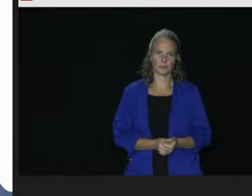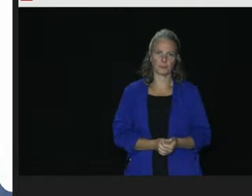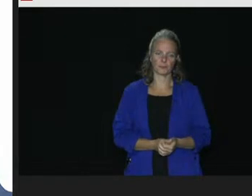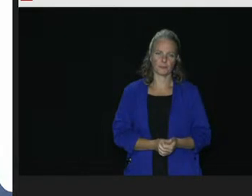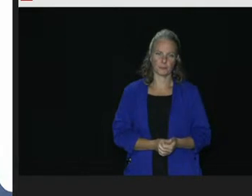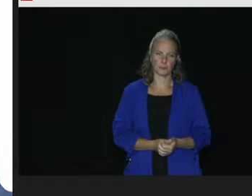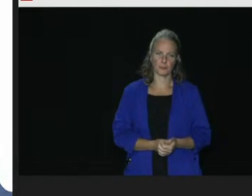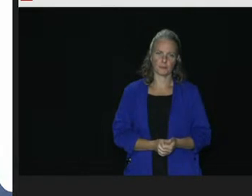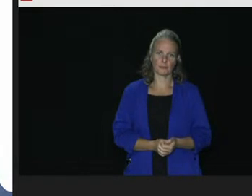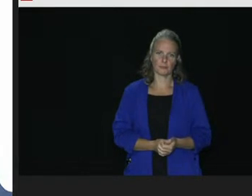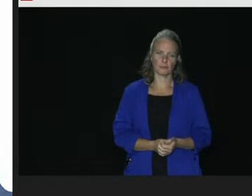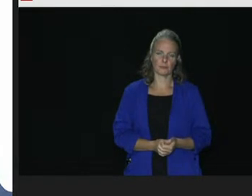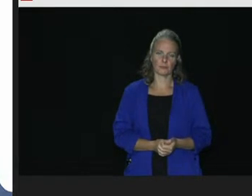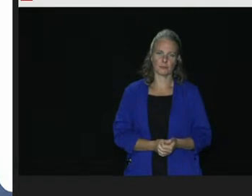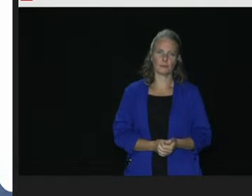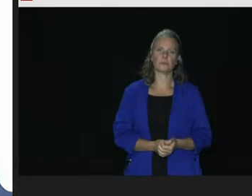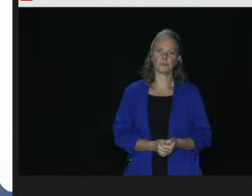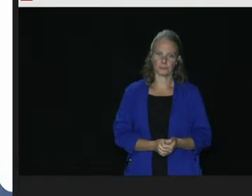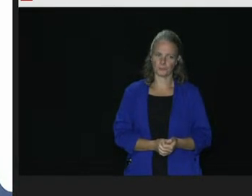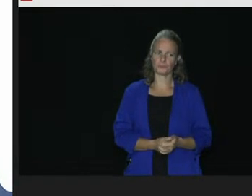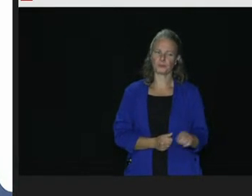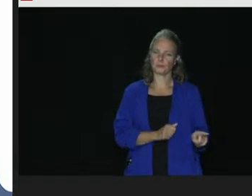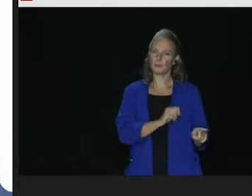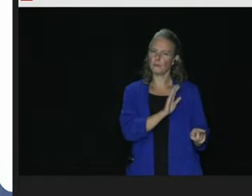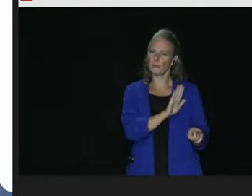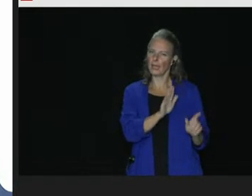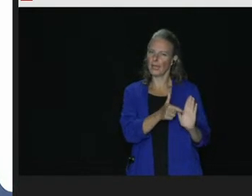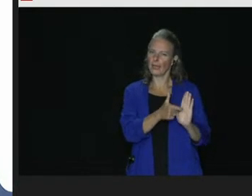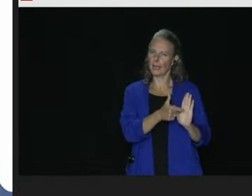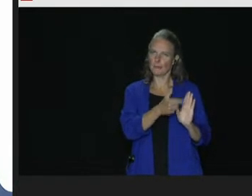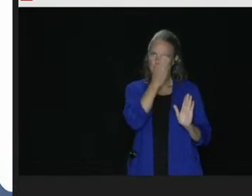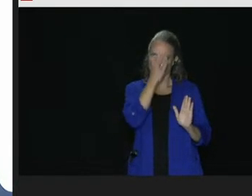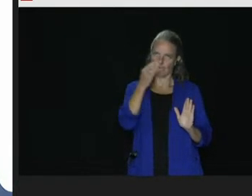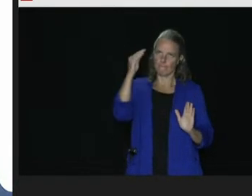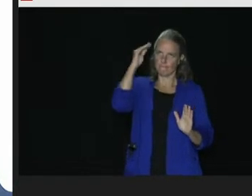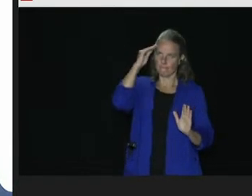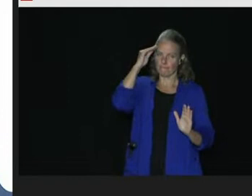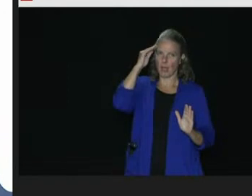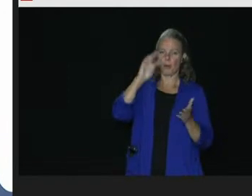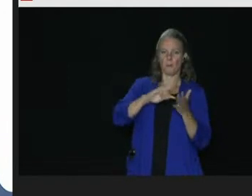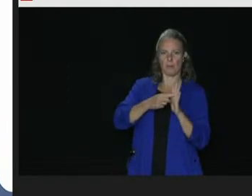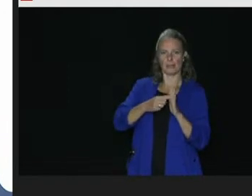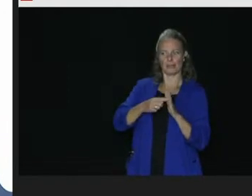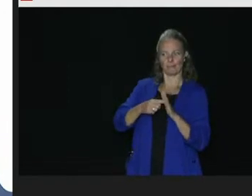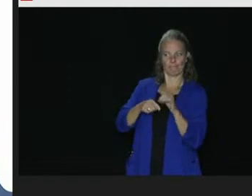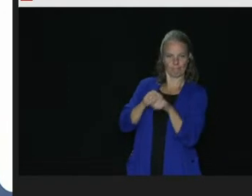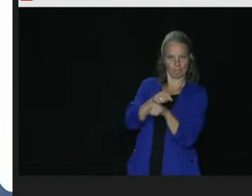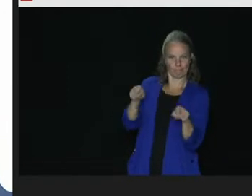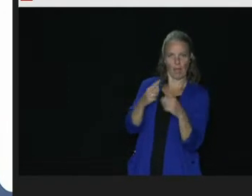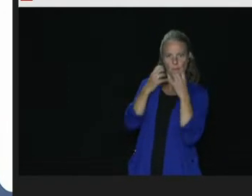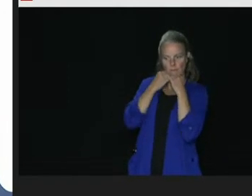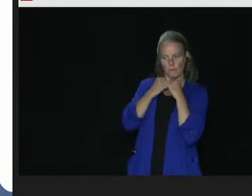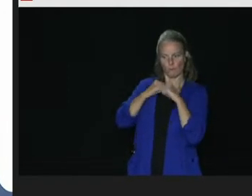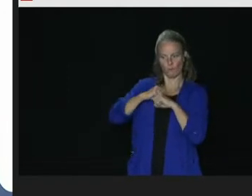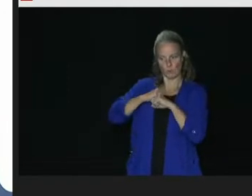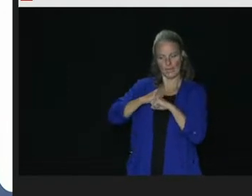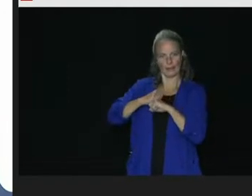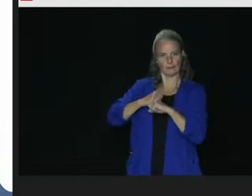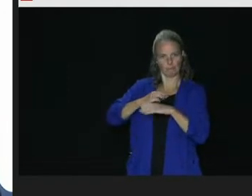We should remember that to try and prevent it in other regions. Thank you. Operator, next question. Prochaine